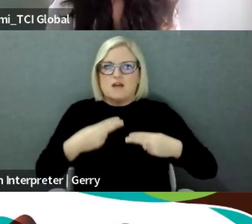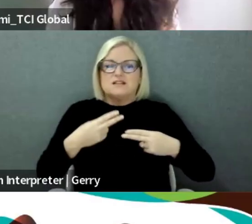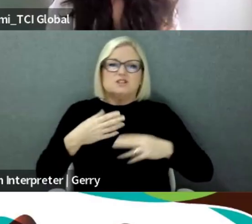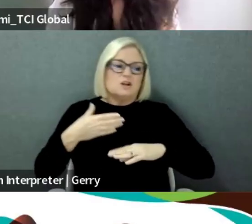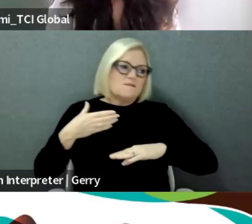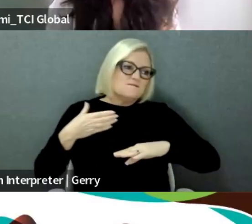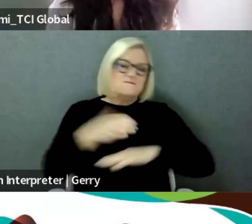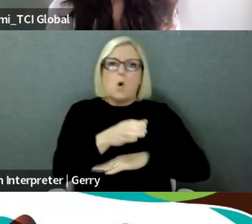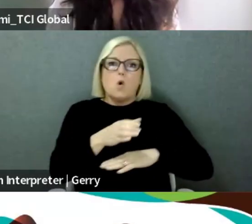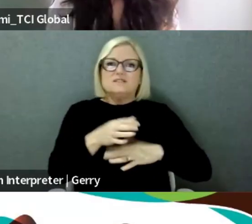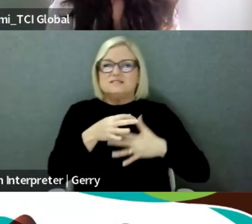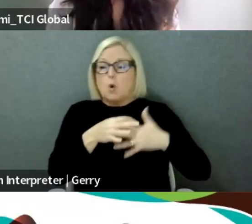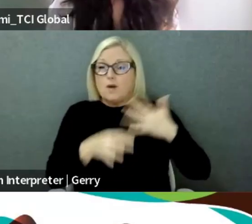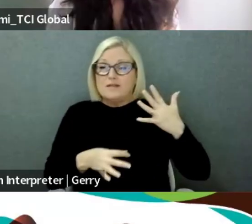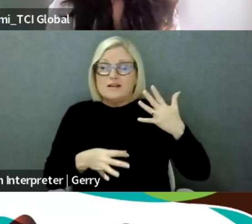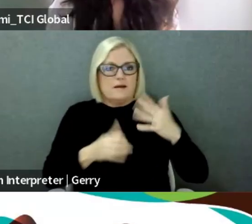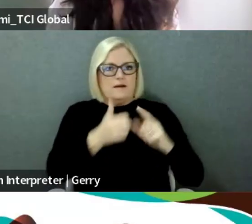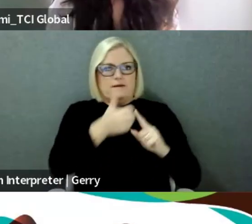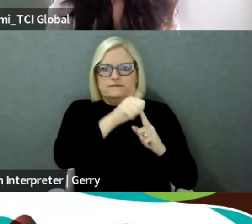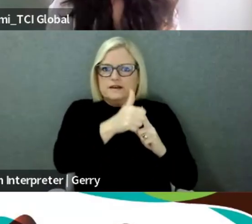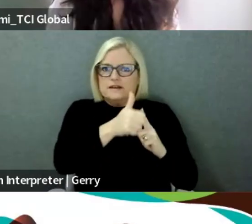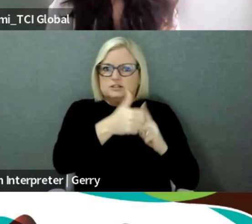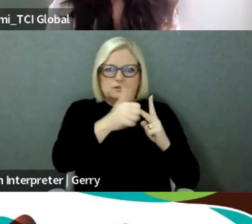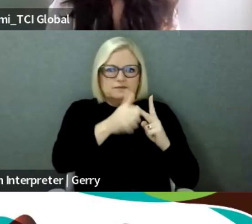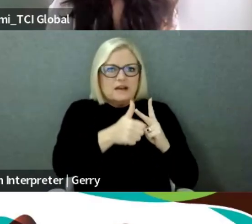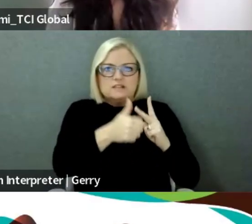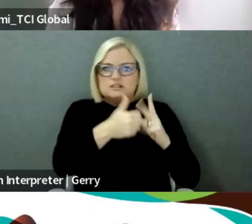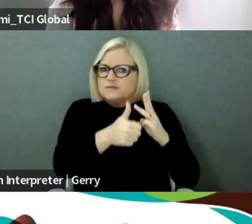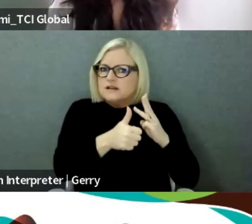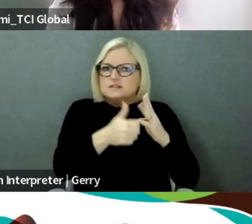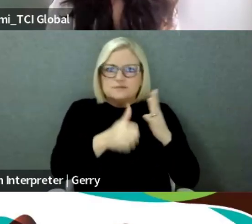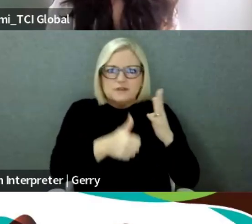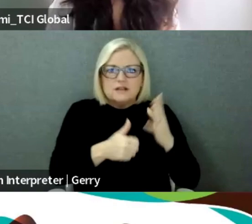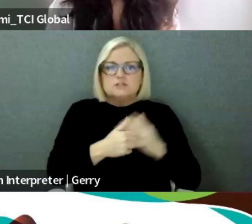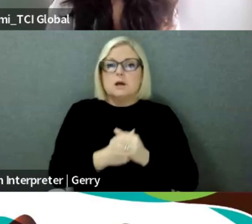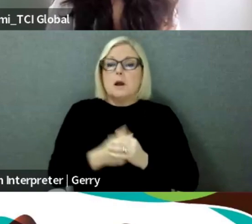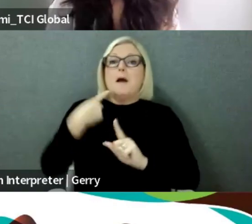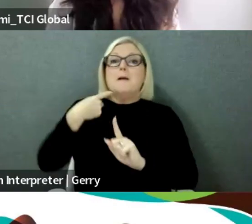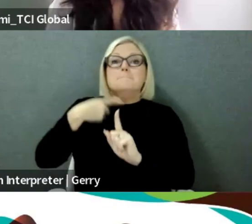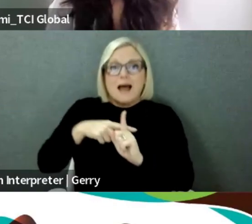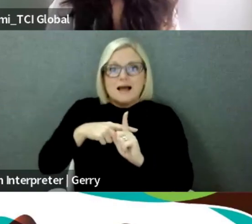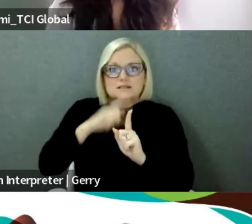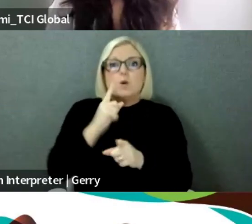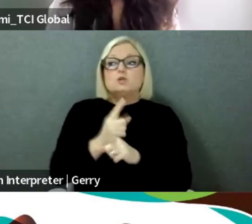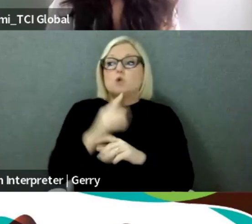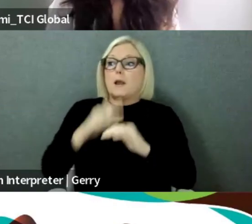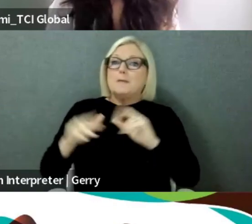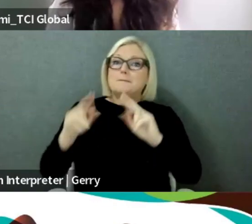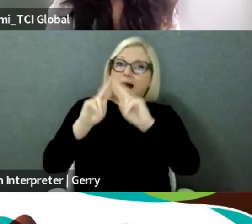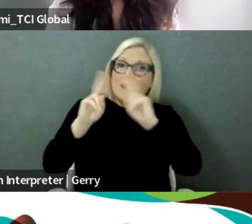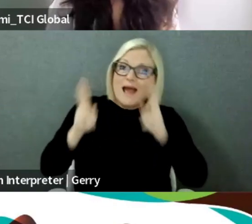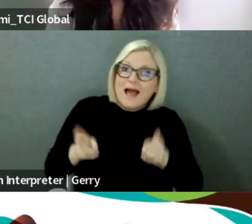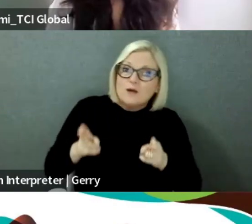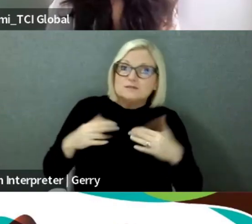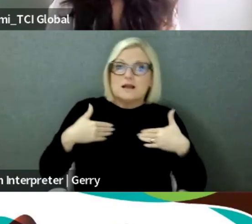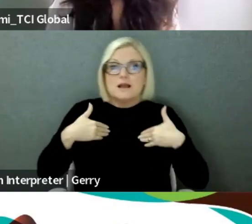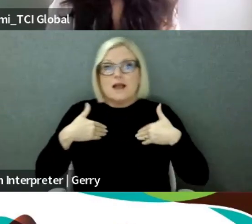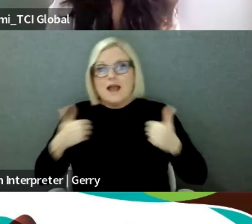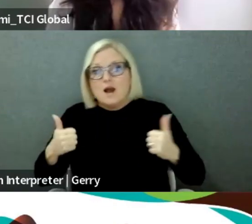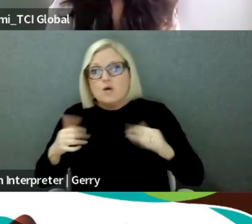it's multidimensional. So we're talking about housing, income, health, relationships,